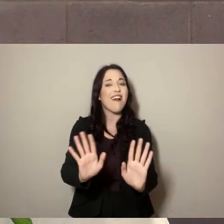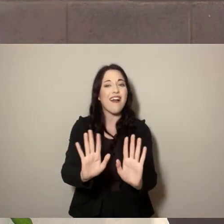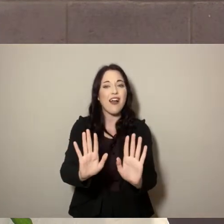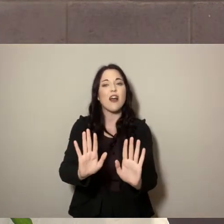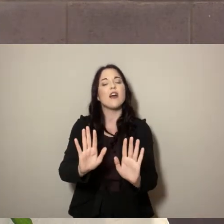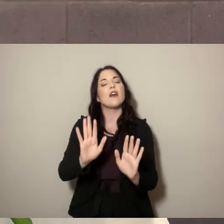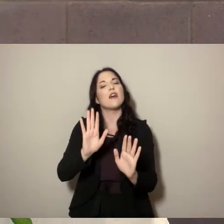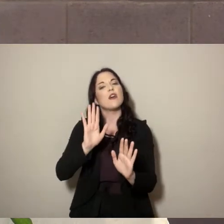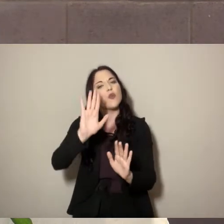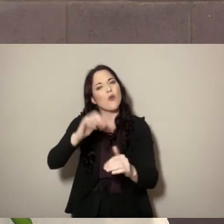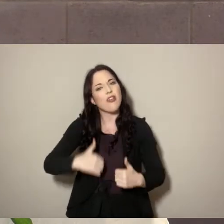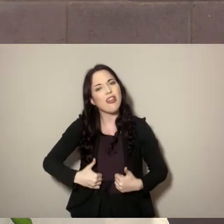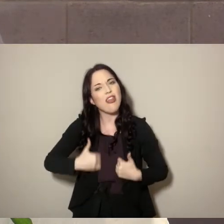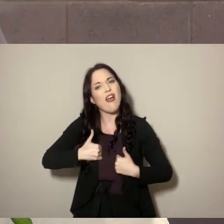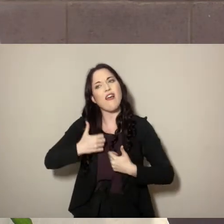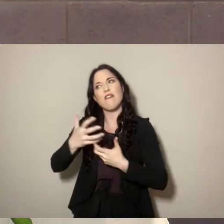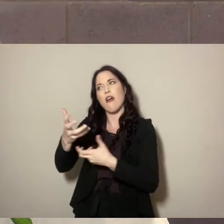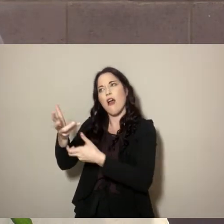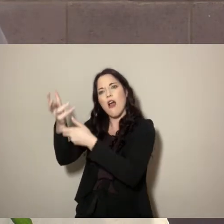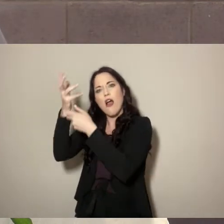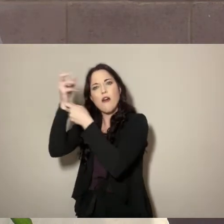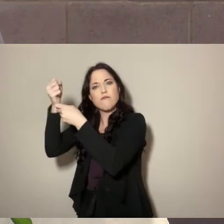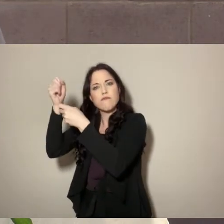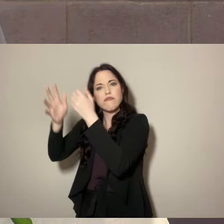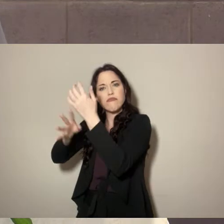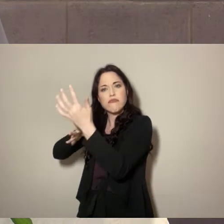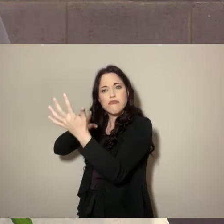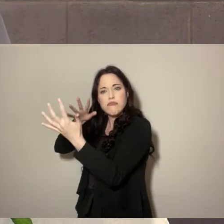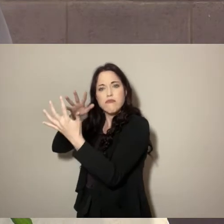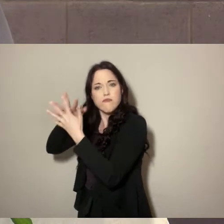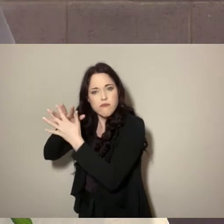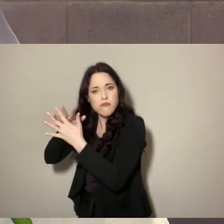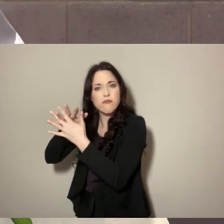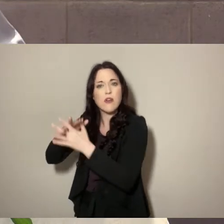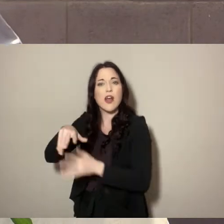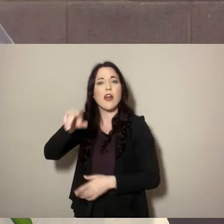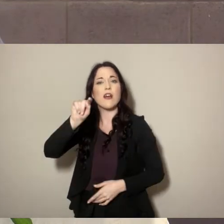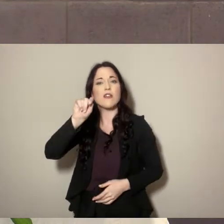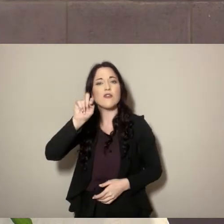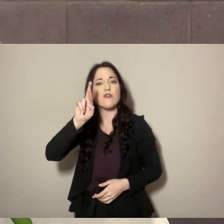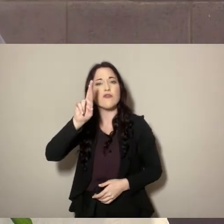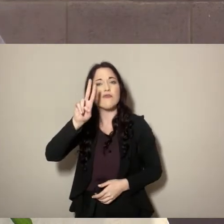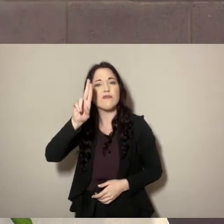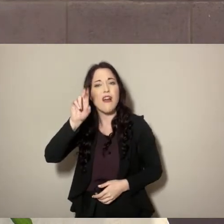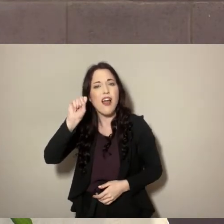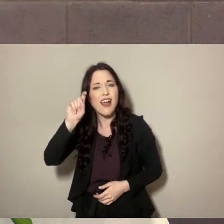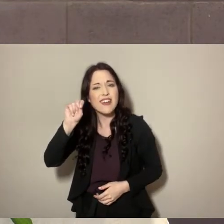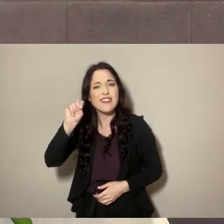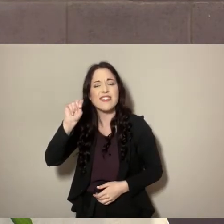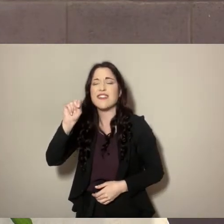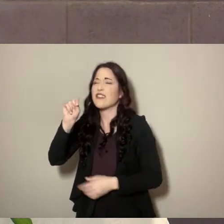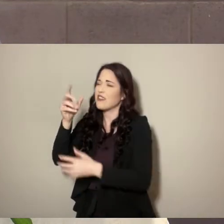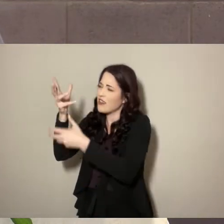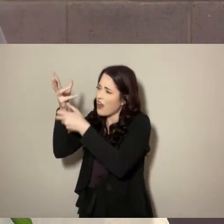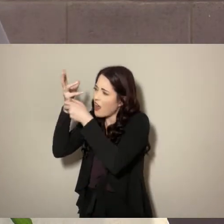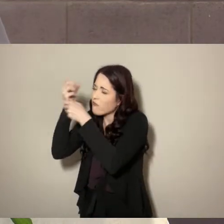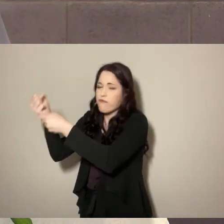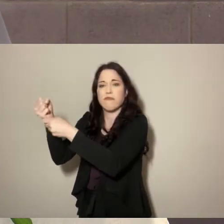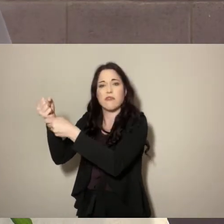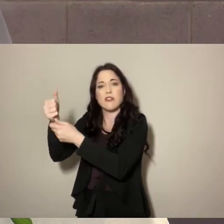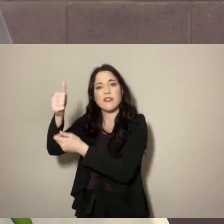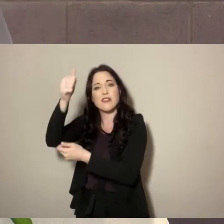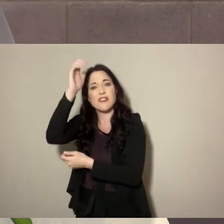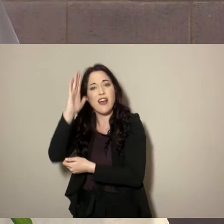on trust. Trust in God. Trust in the creator of the universe, the heavens and